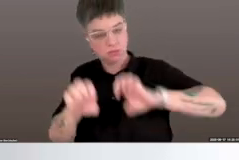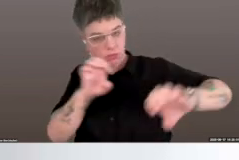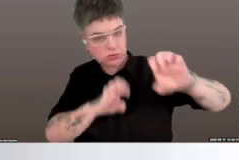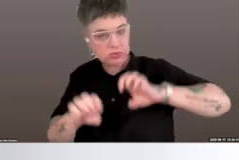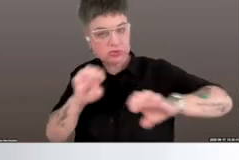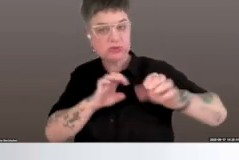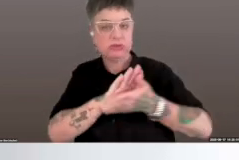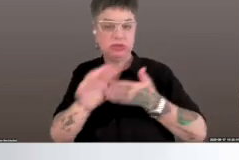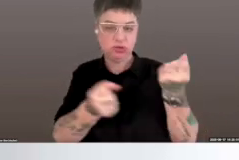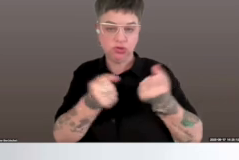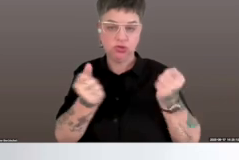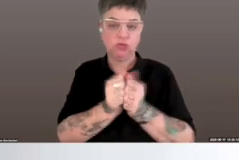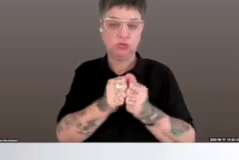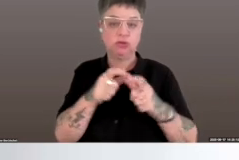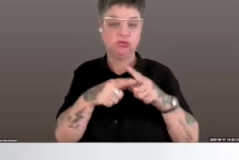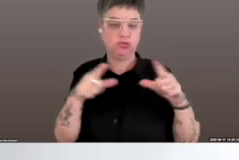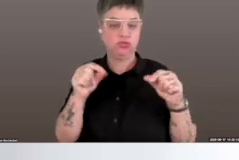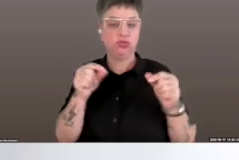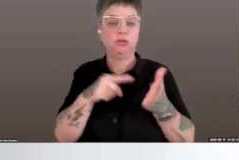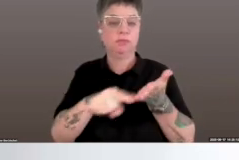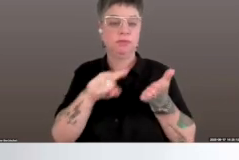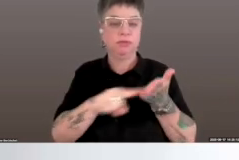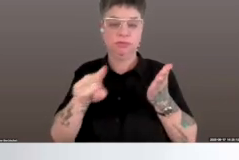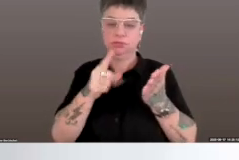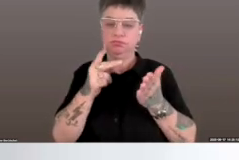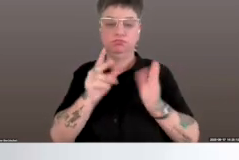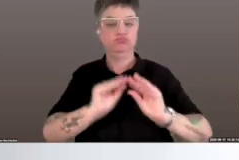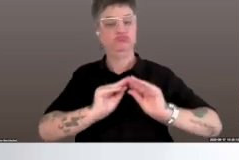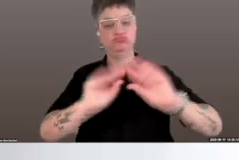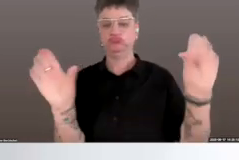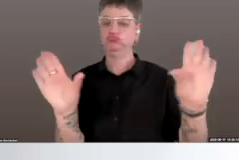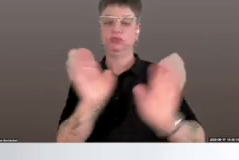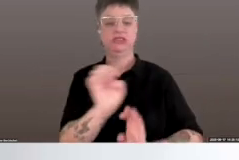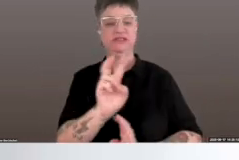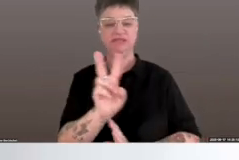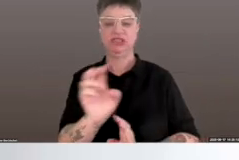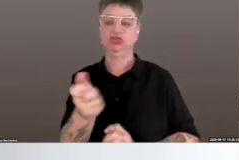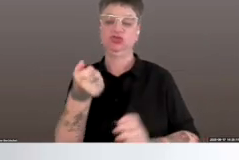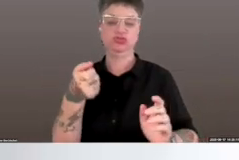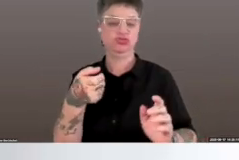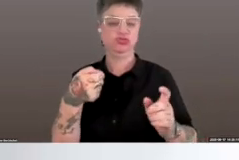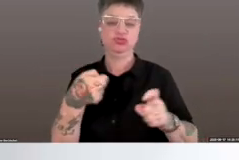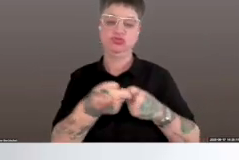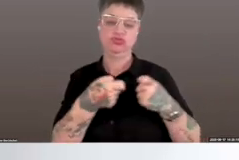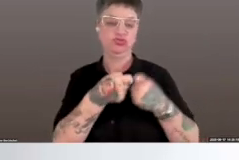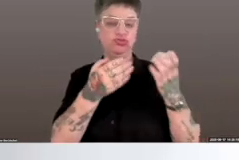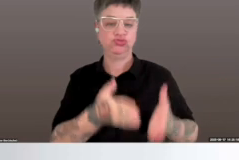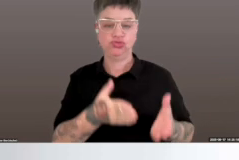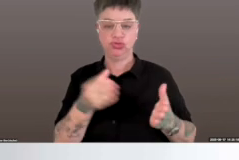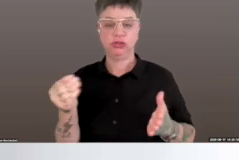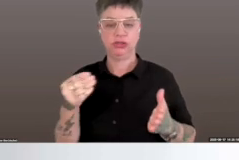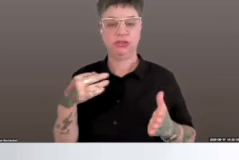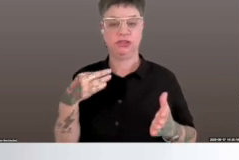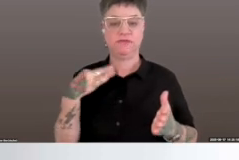All prepaid card procurement, payments transparency research at EV chargers, and eligibility verification improvements. That